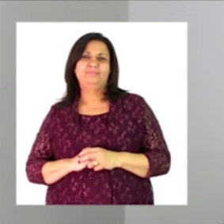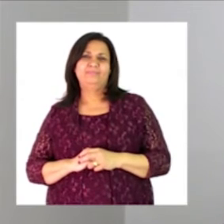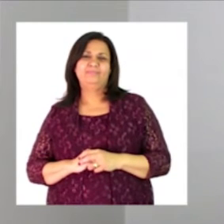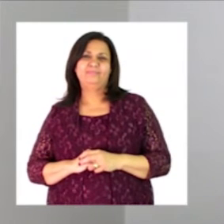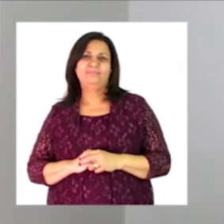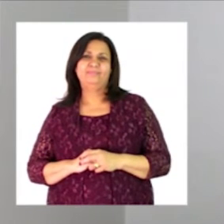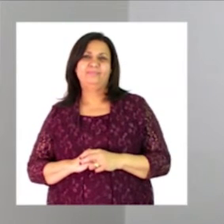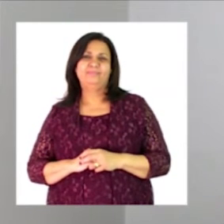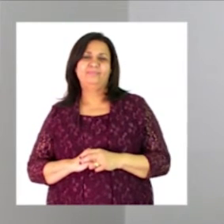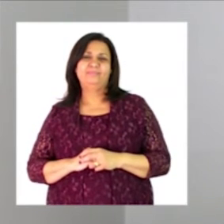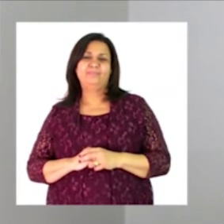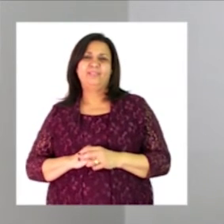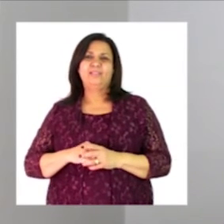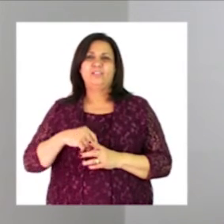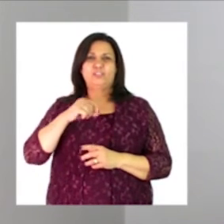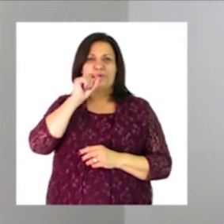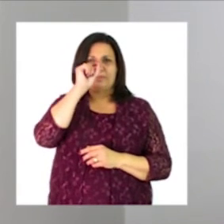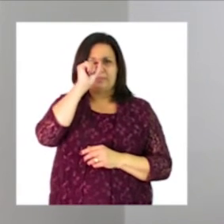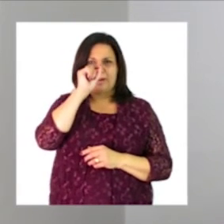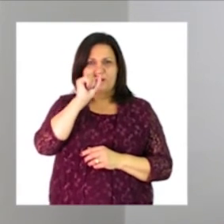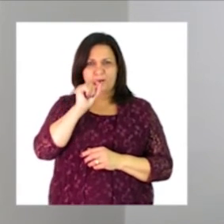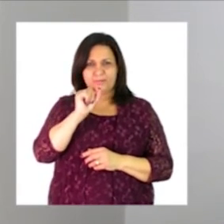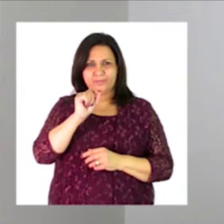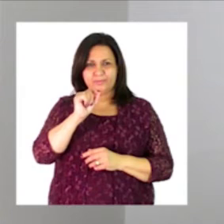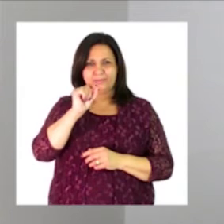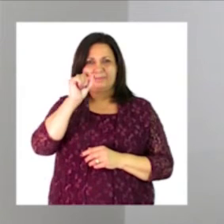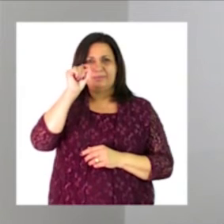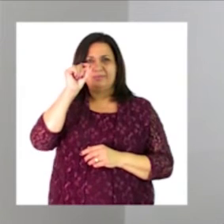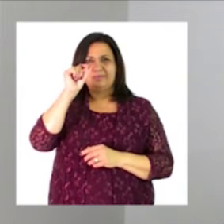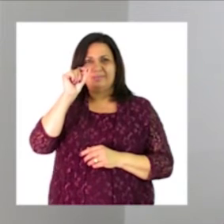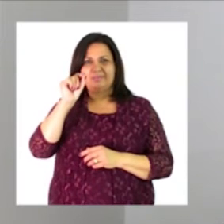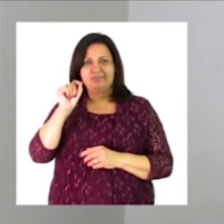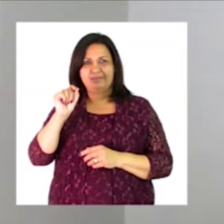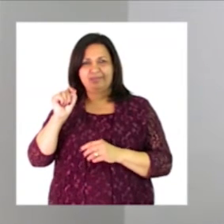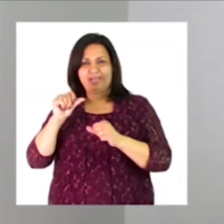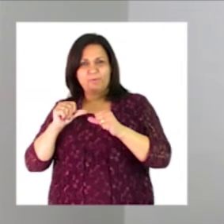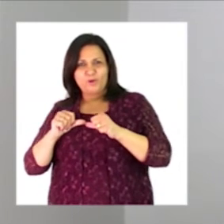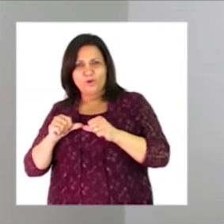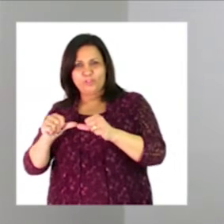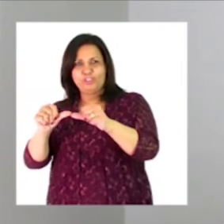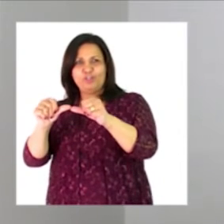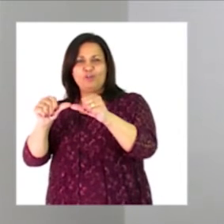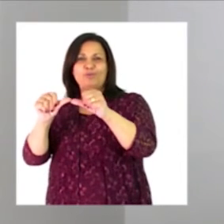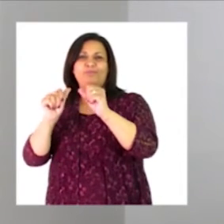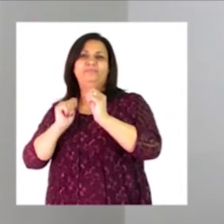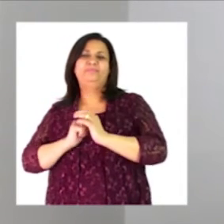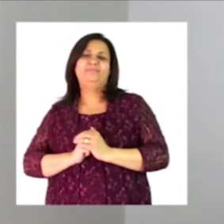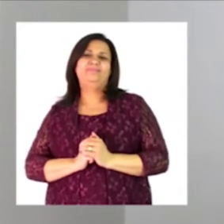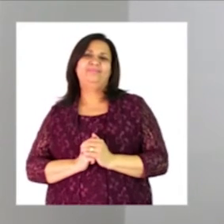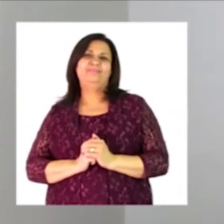which has been drawn for us. Now you need to complete or to join the